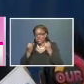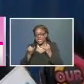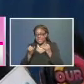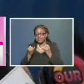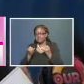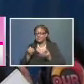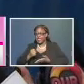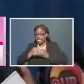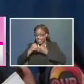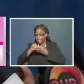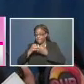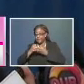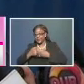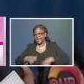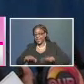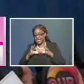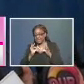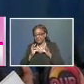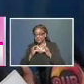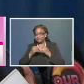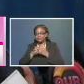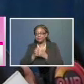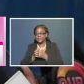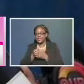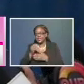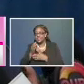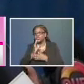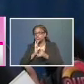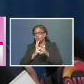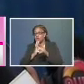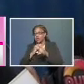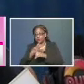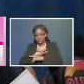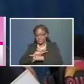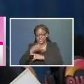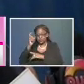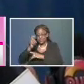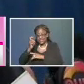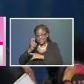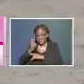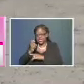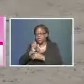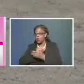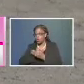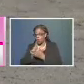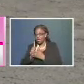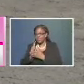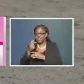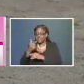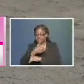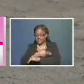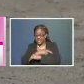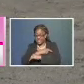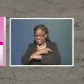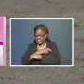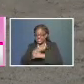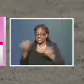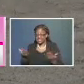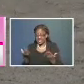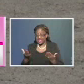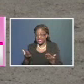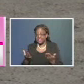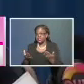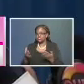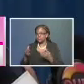save lives. The program was scaled back a little bit because we needed to have the vaccines on ground. They're here, they will be stored